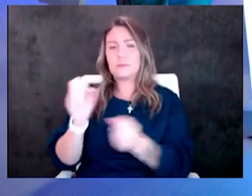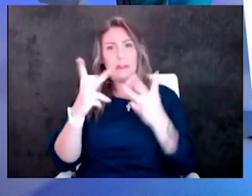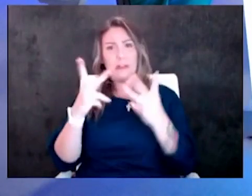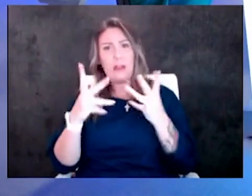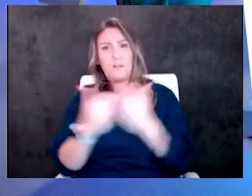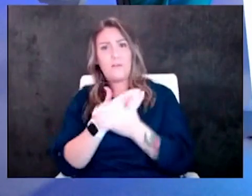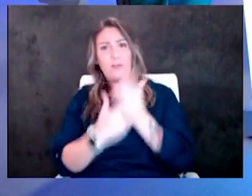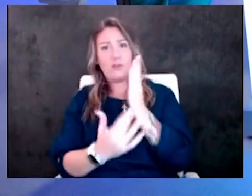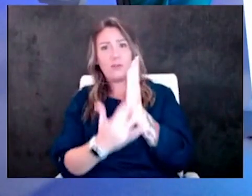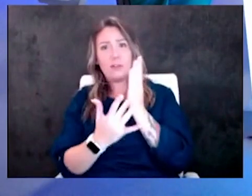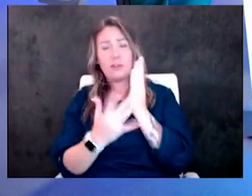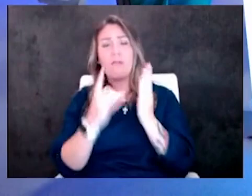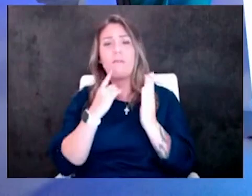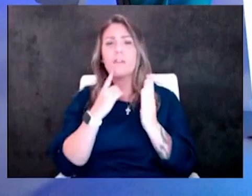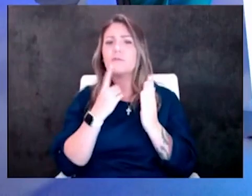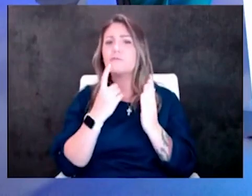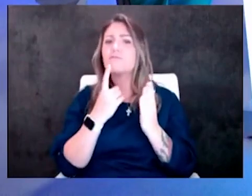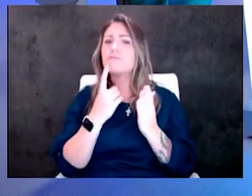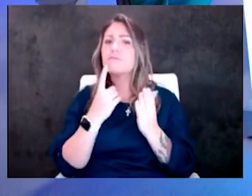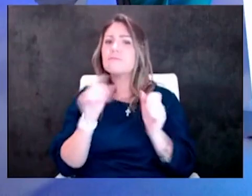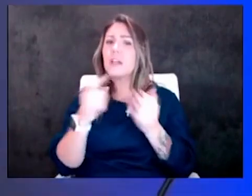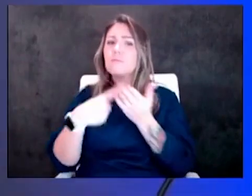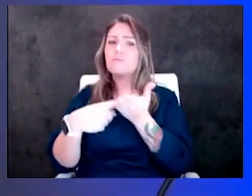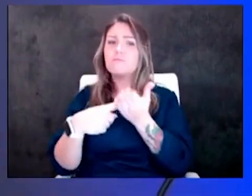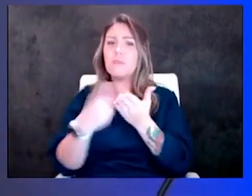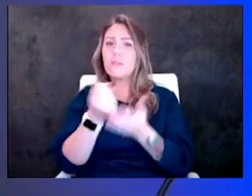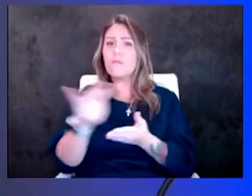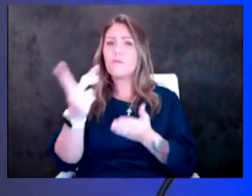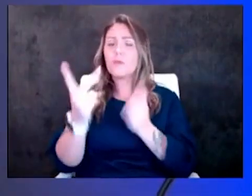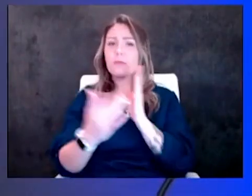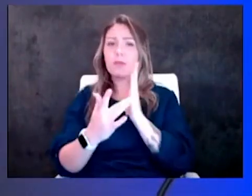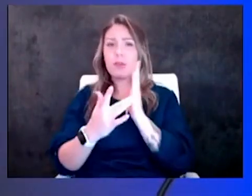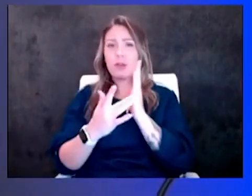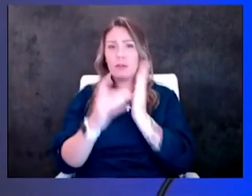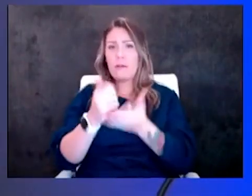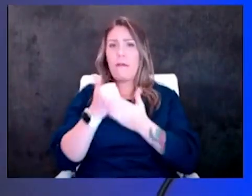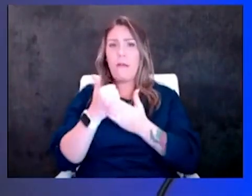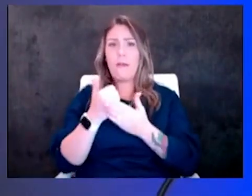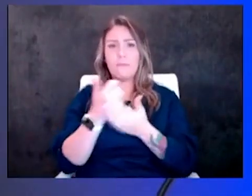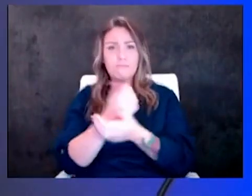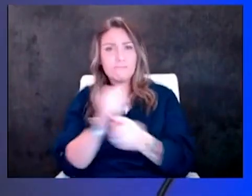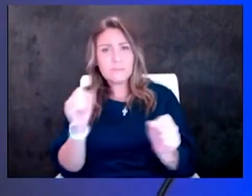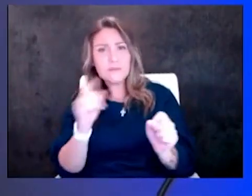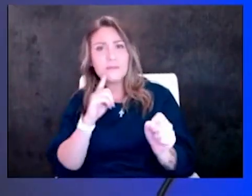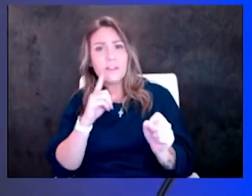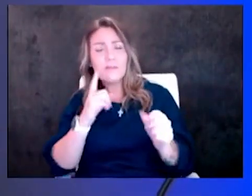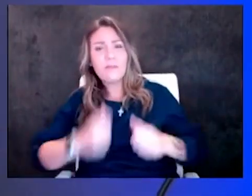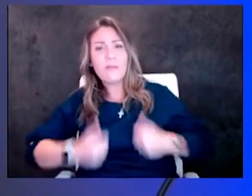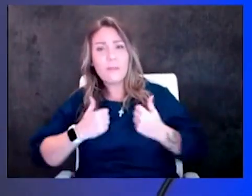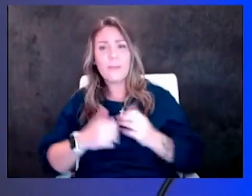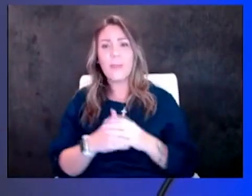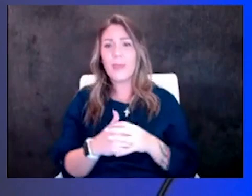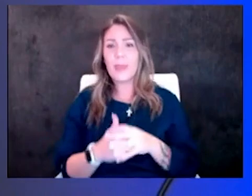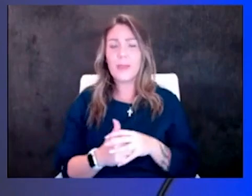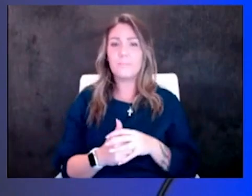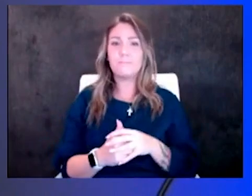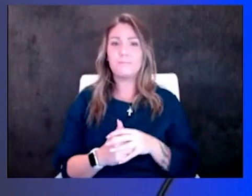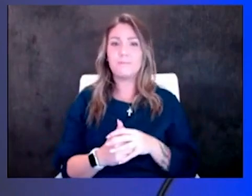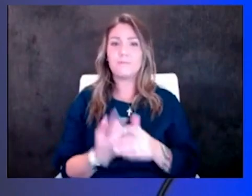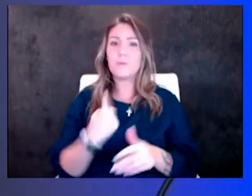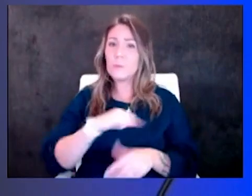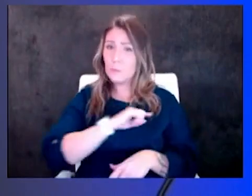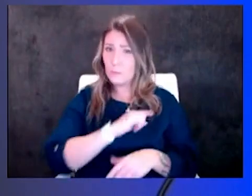technology that y'all use in the room to help save lives. Sure. We are incredibly well suited here.